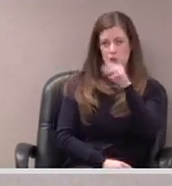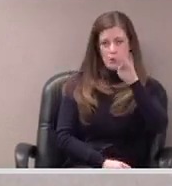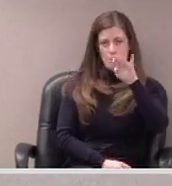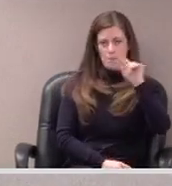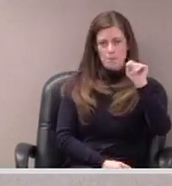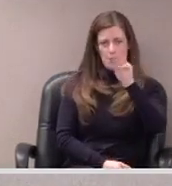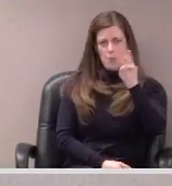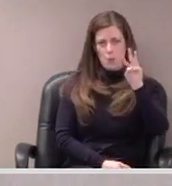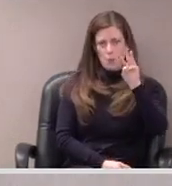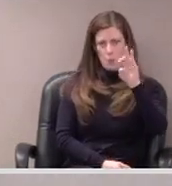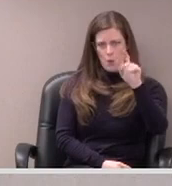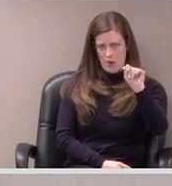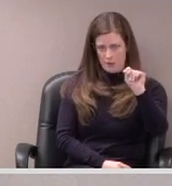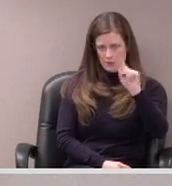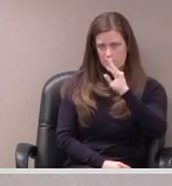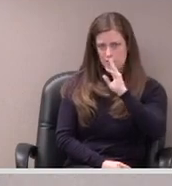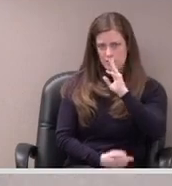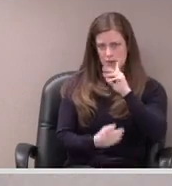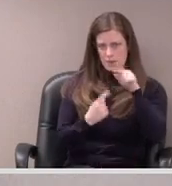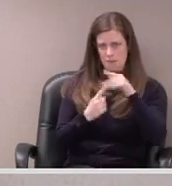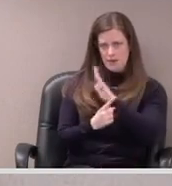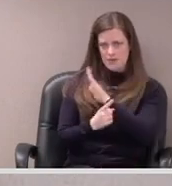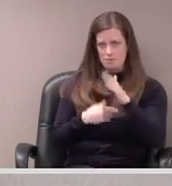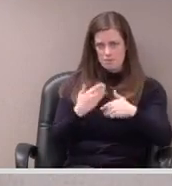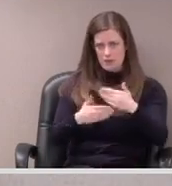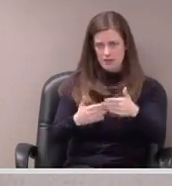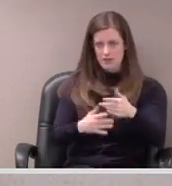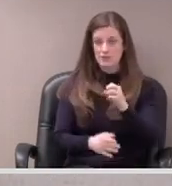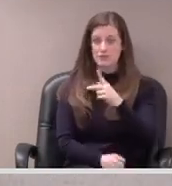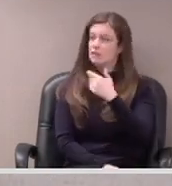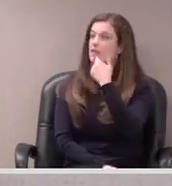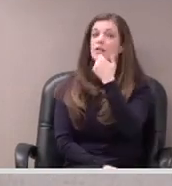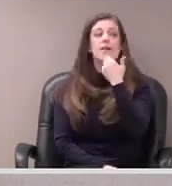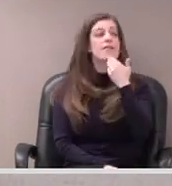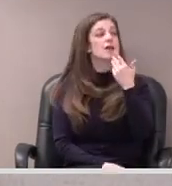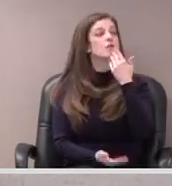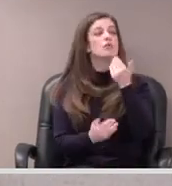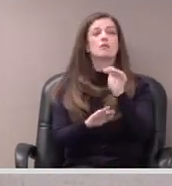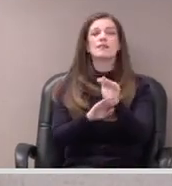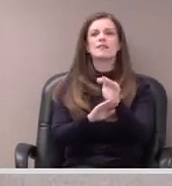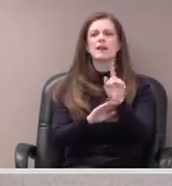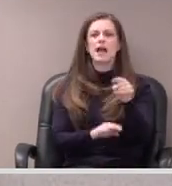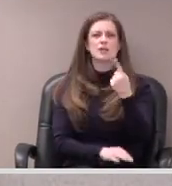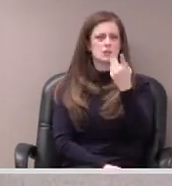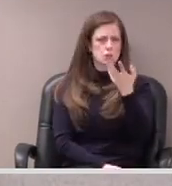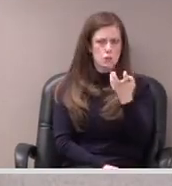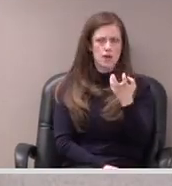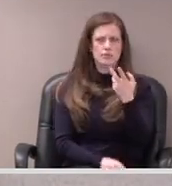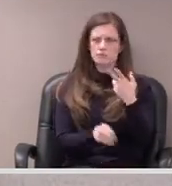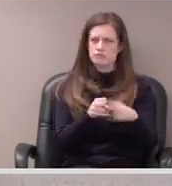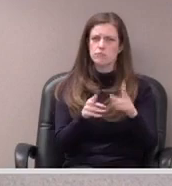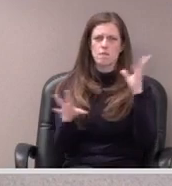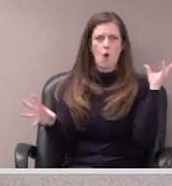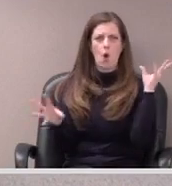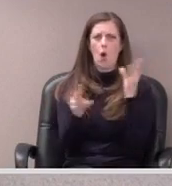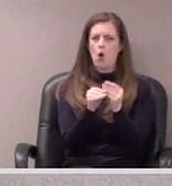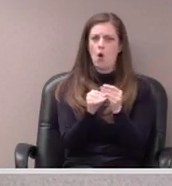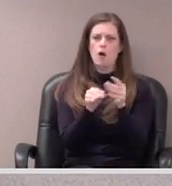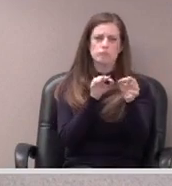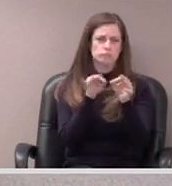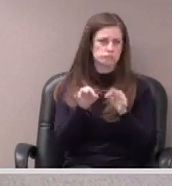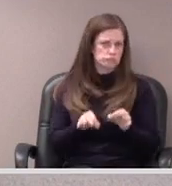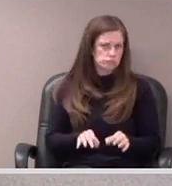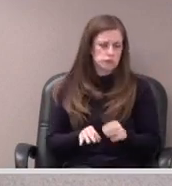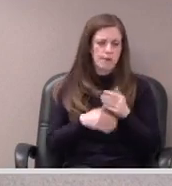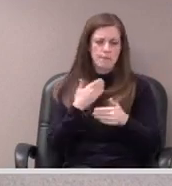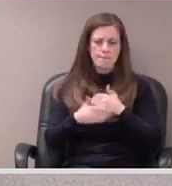West to talk about his process. Thank you. Good evening. I just want to give a brief overview of